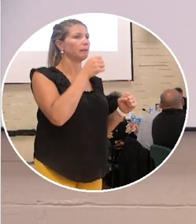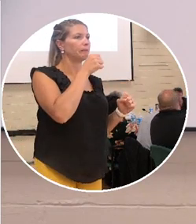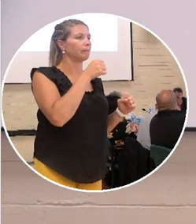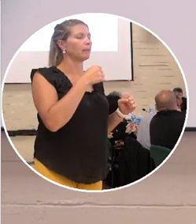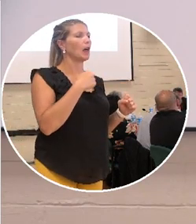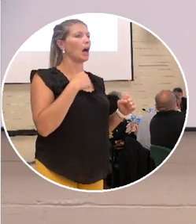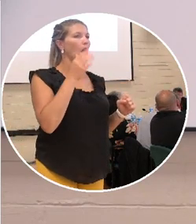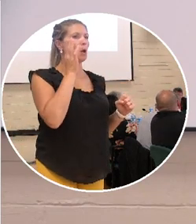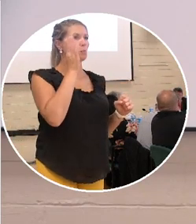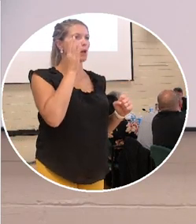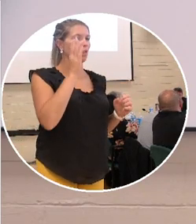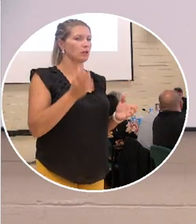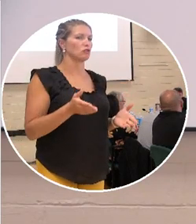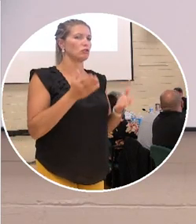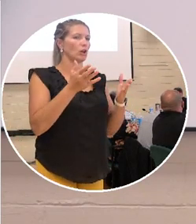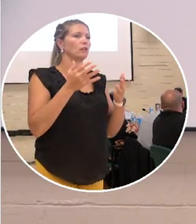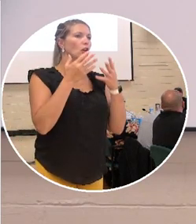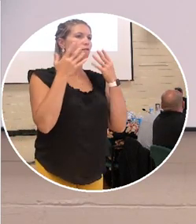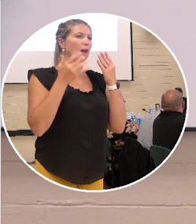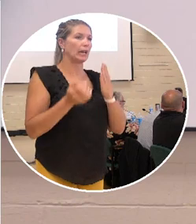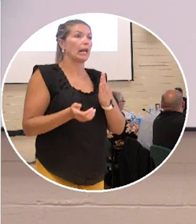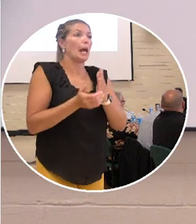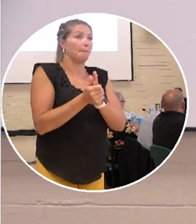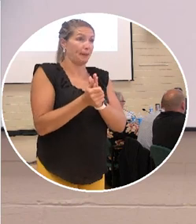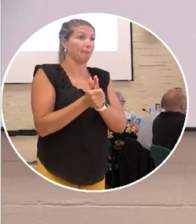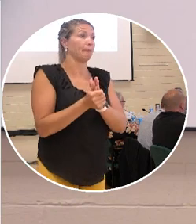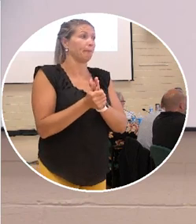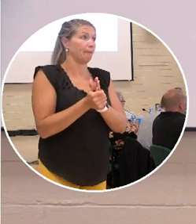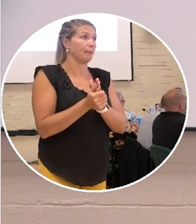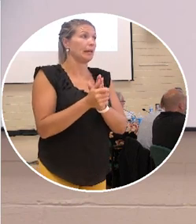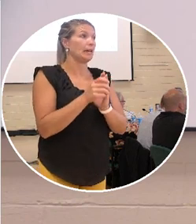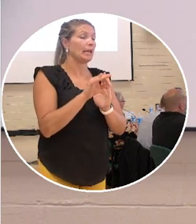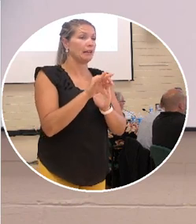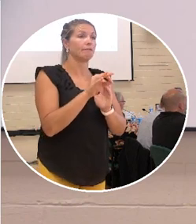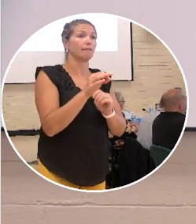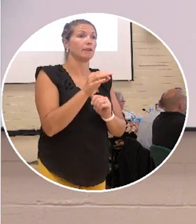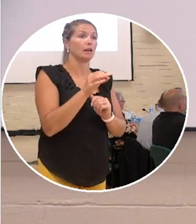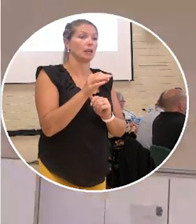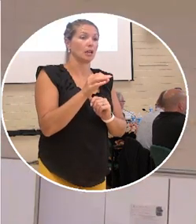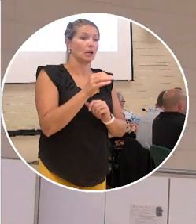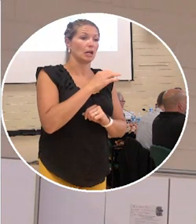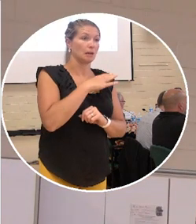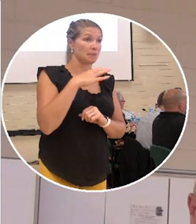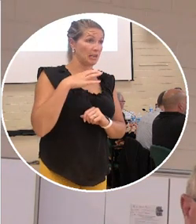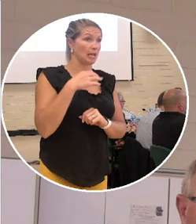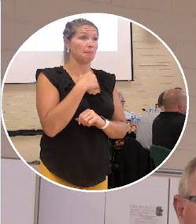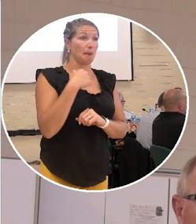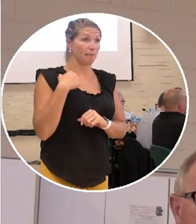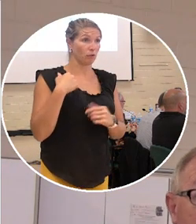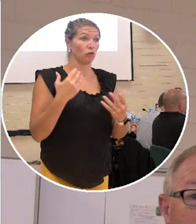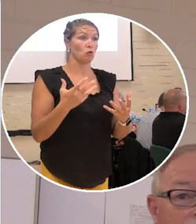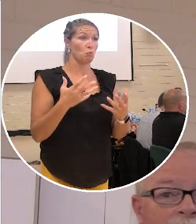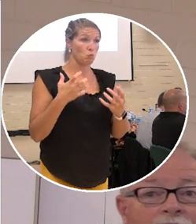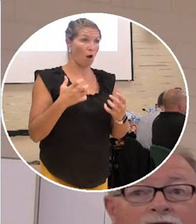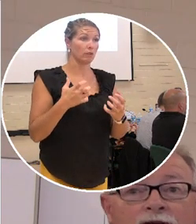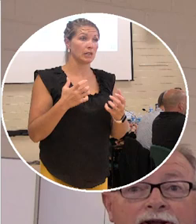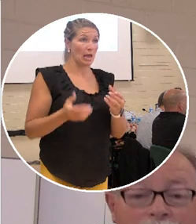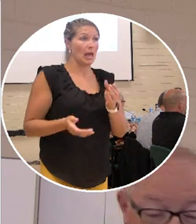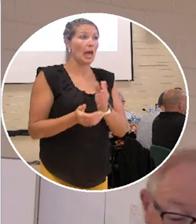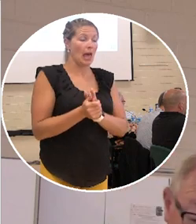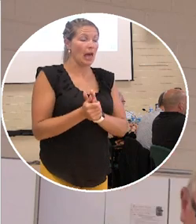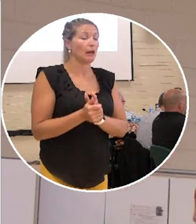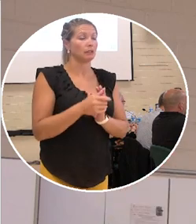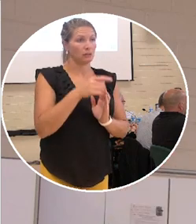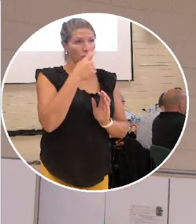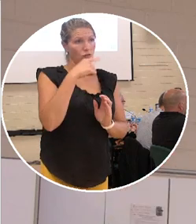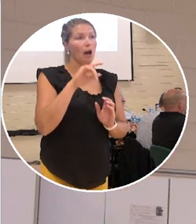I will suggest a friendly amendment. If anyone on the committee wants to throw apples at me, get them ready,